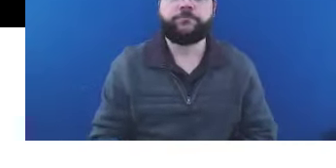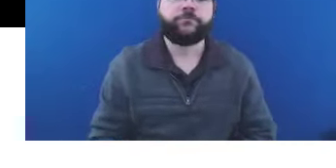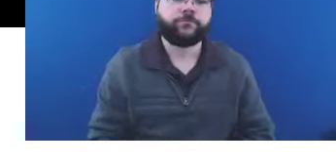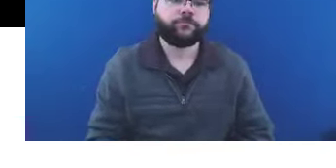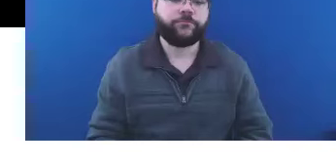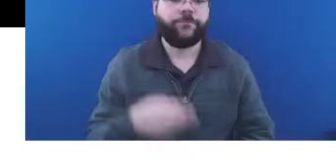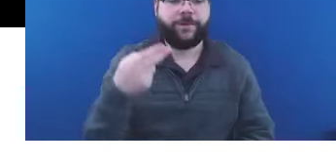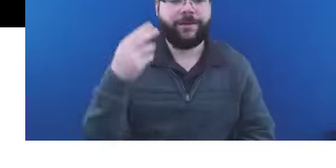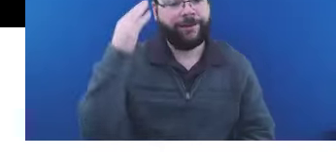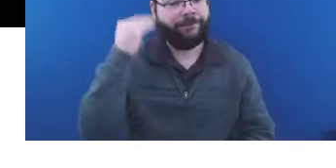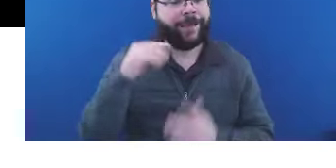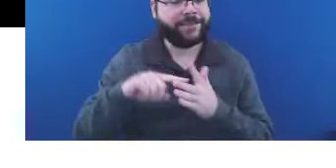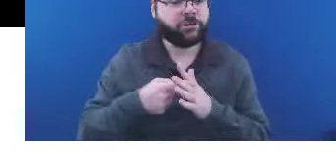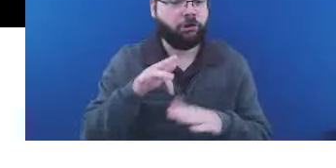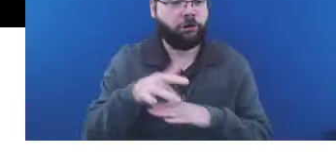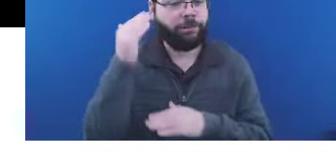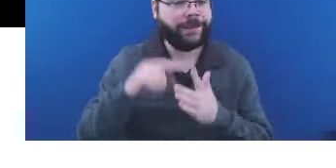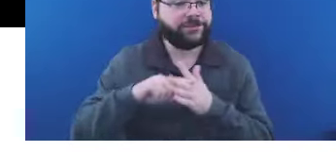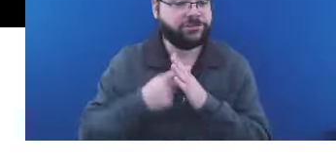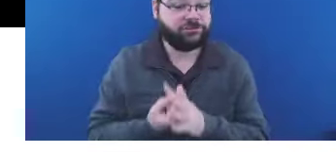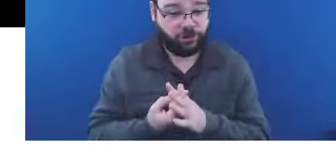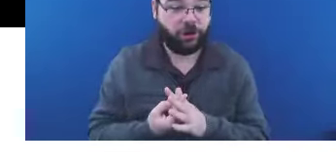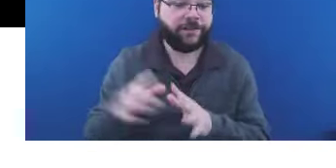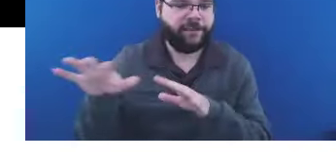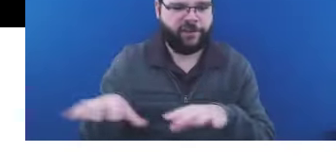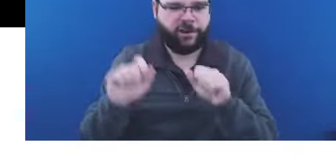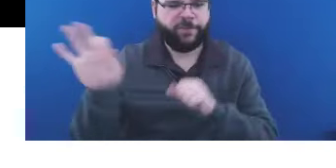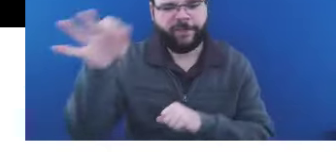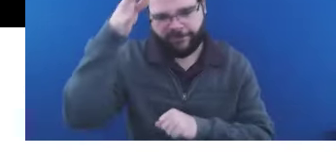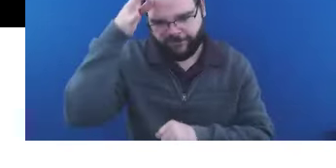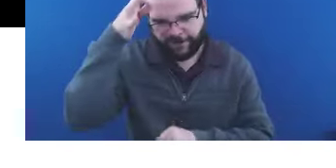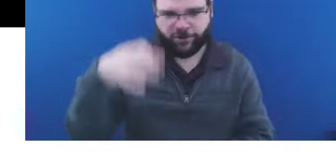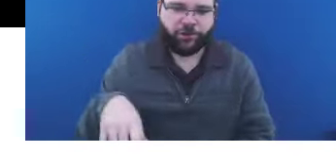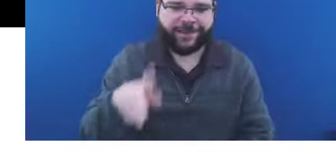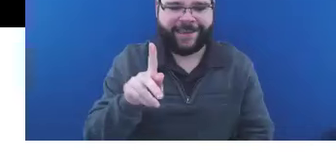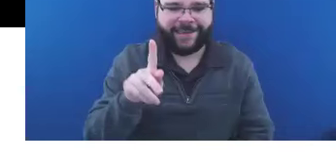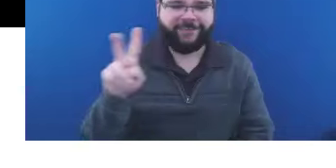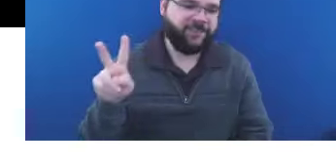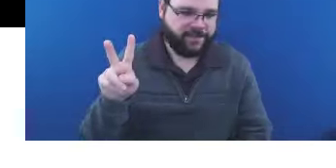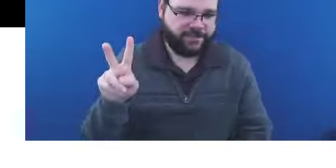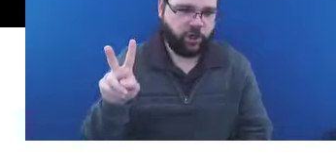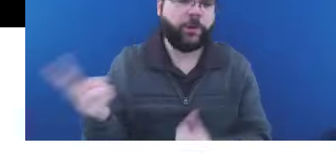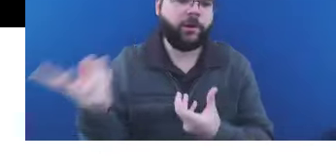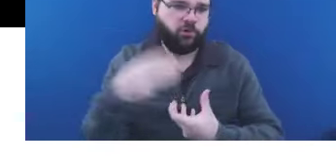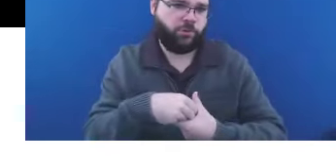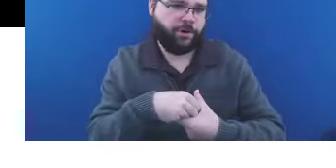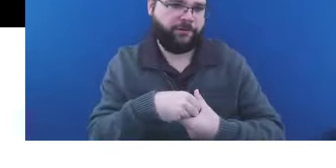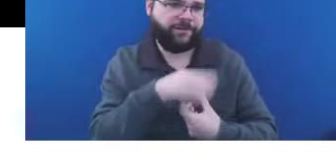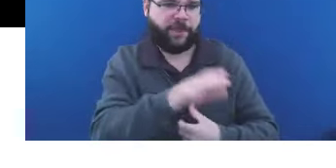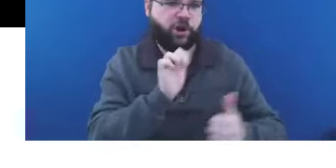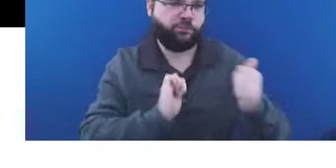Head Start and Early Head Start have adopted the federal definition of McKinney-Vento and have incorporated them into their